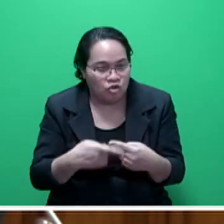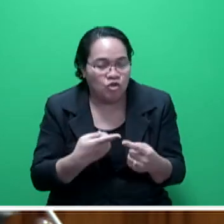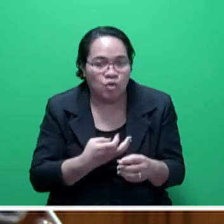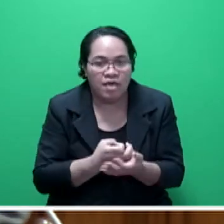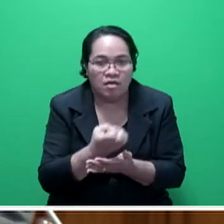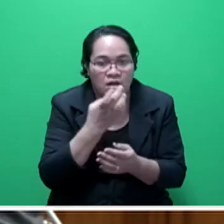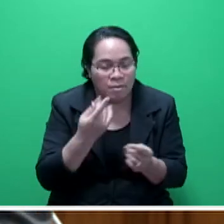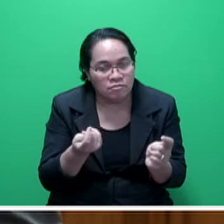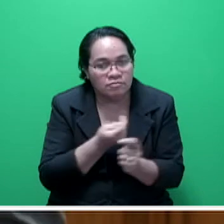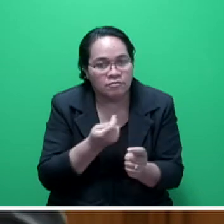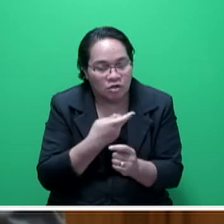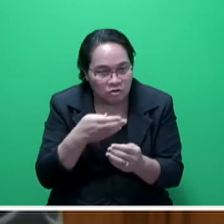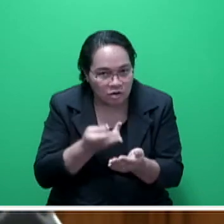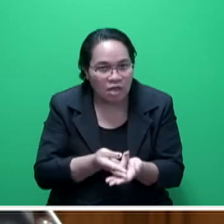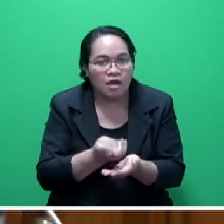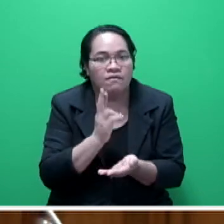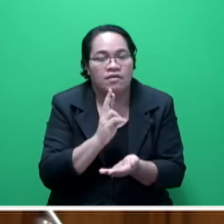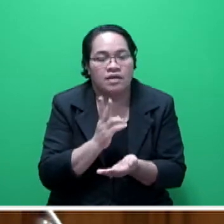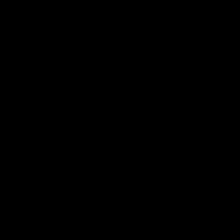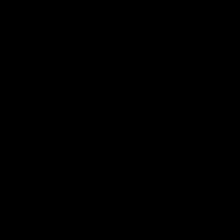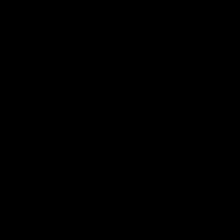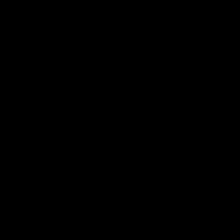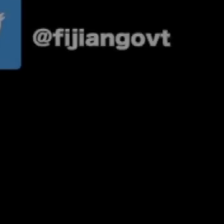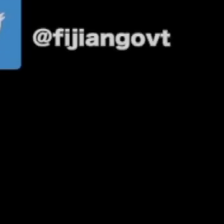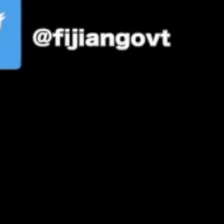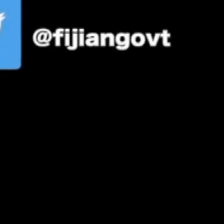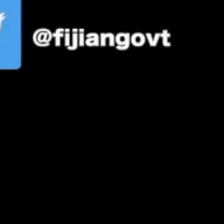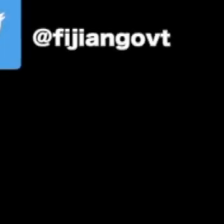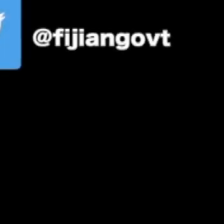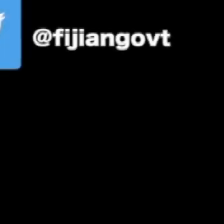and economic recovery. I thank you, Honourable Speaker. I thank the Honourable Minister.